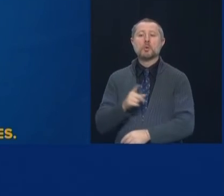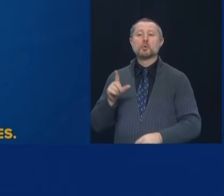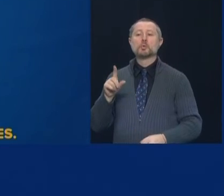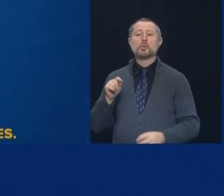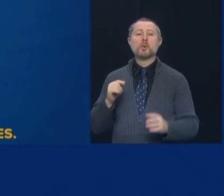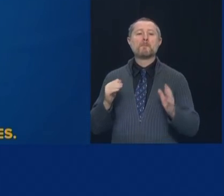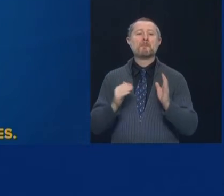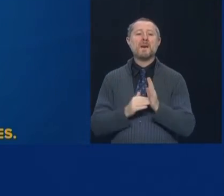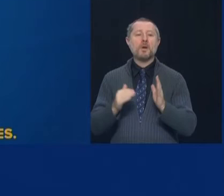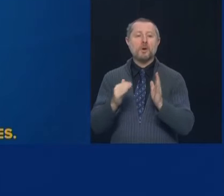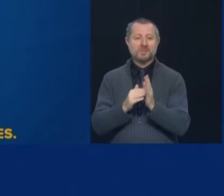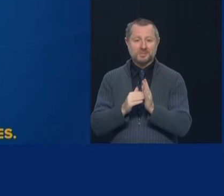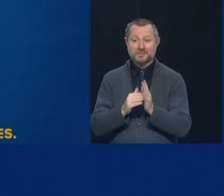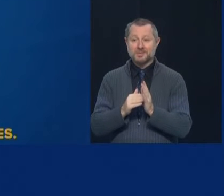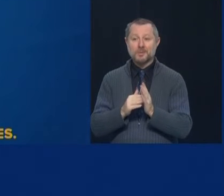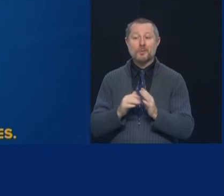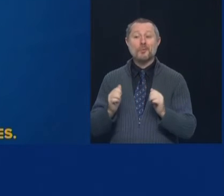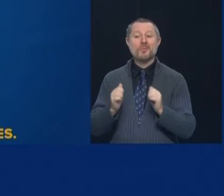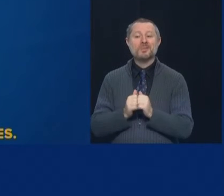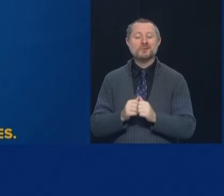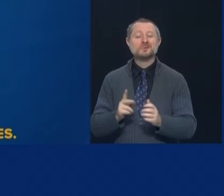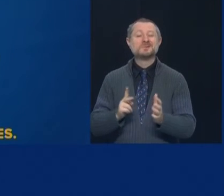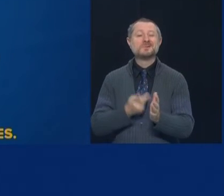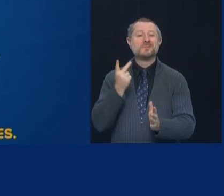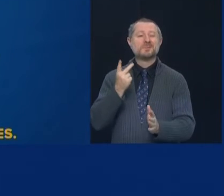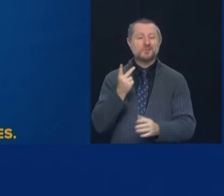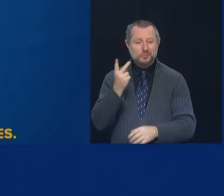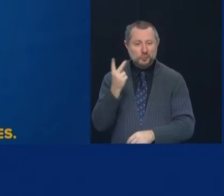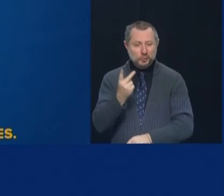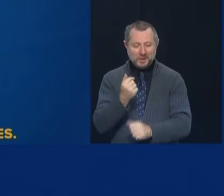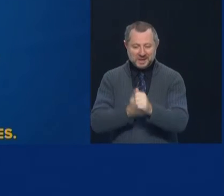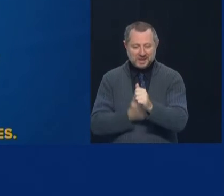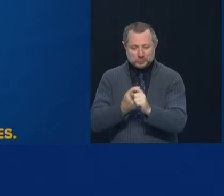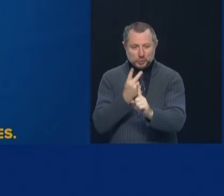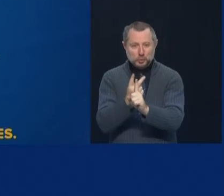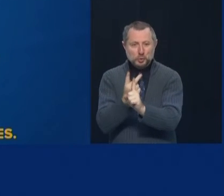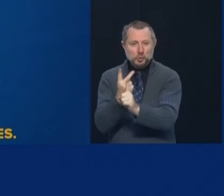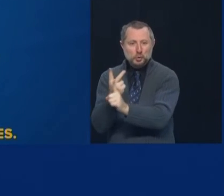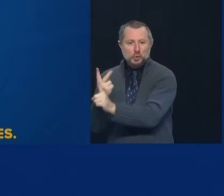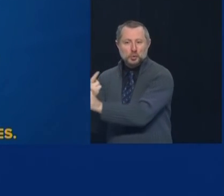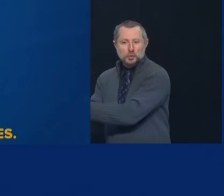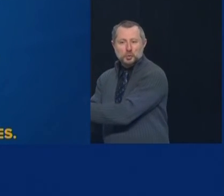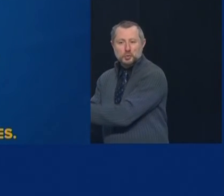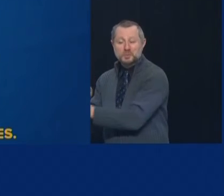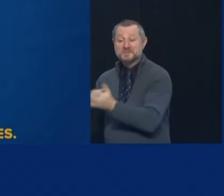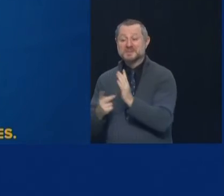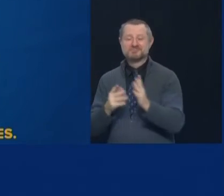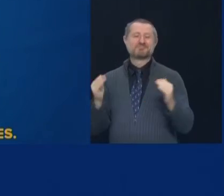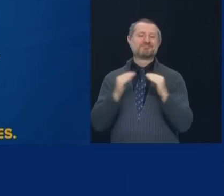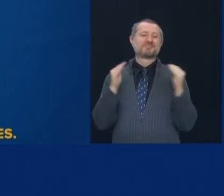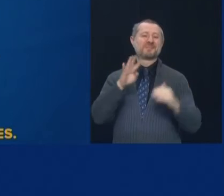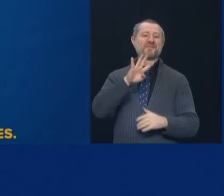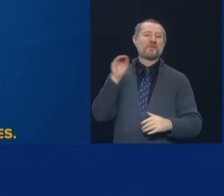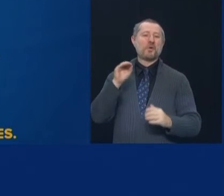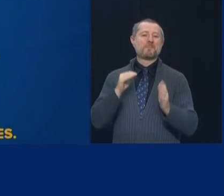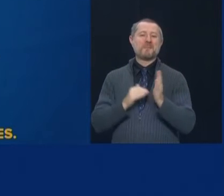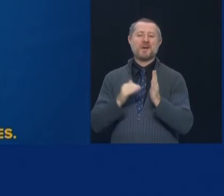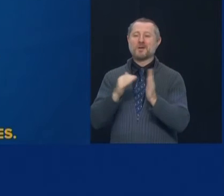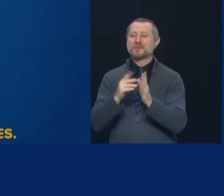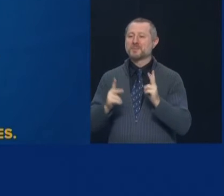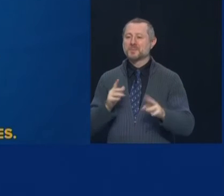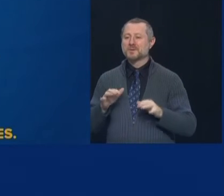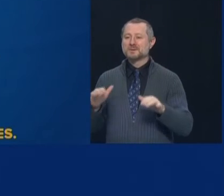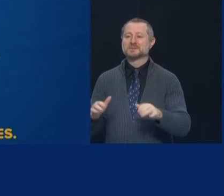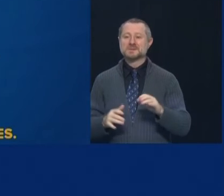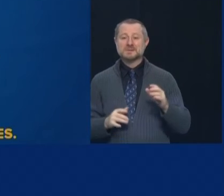2 dosages, which is 40 million dosages. That means 6% of Americans. Gives you an idea of where we're